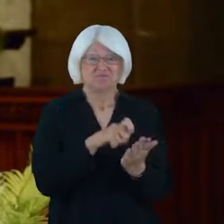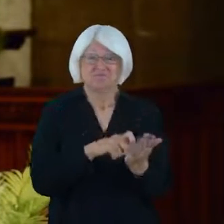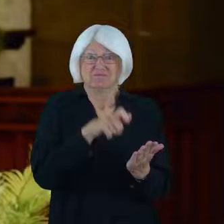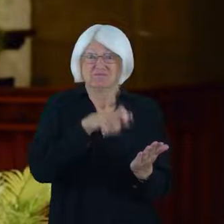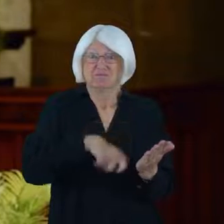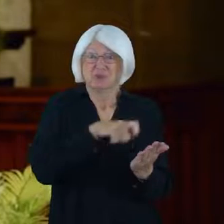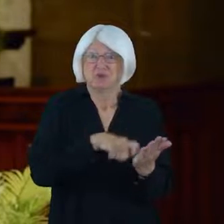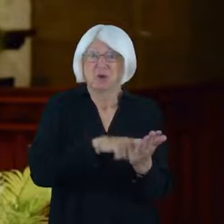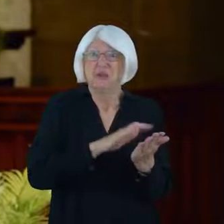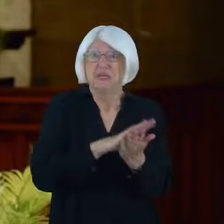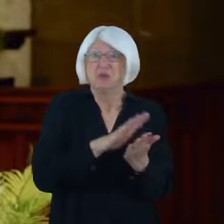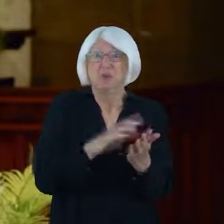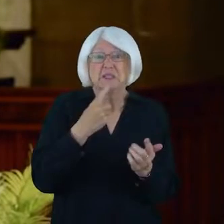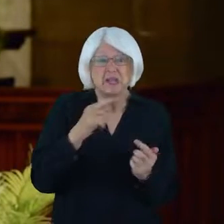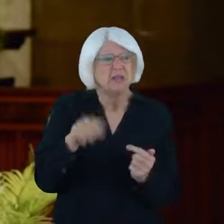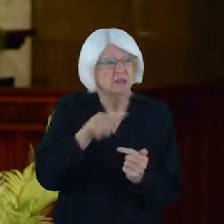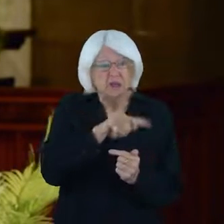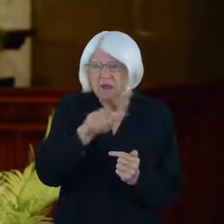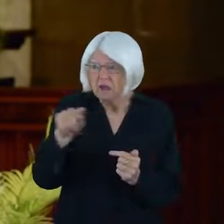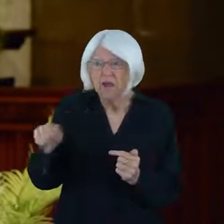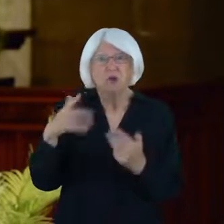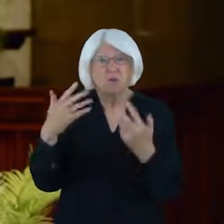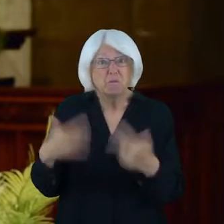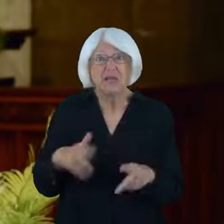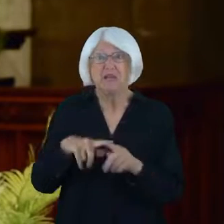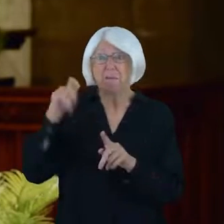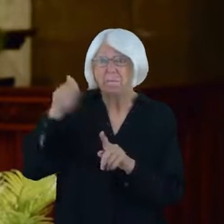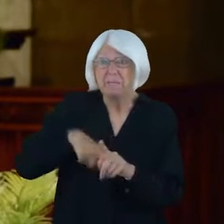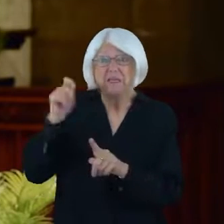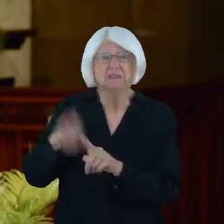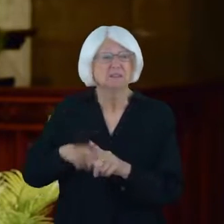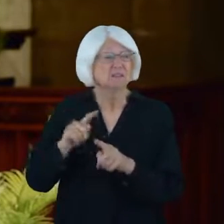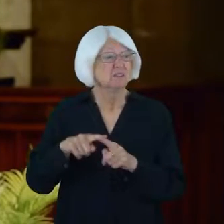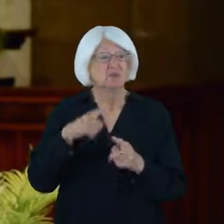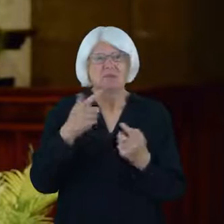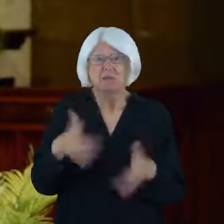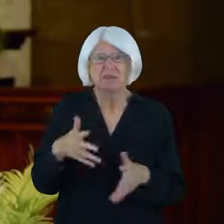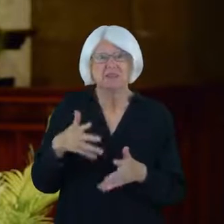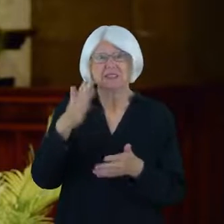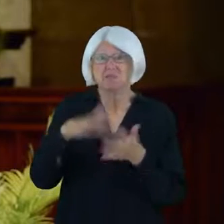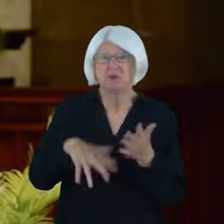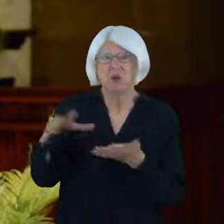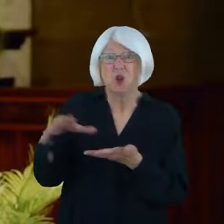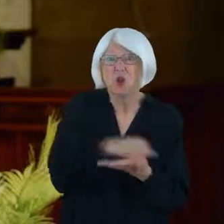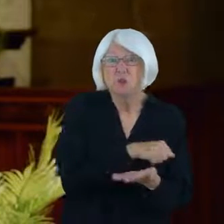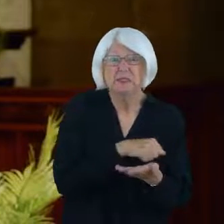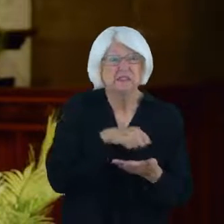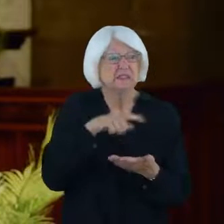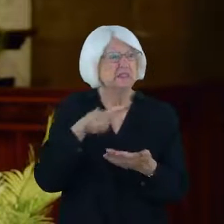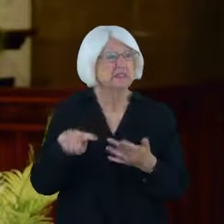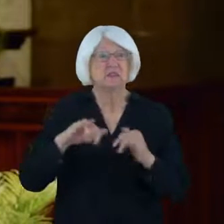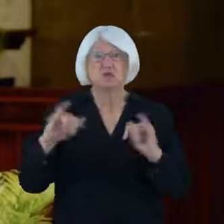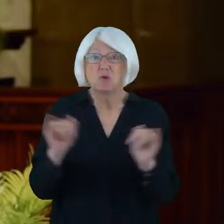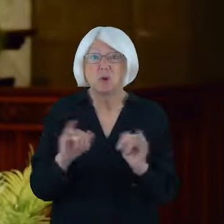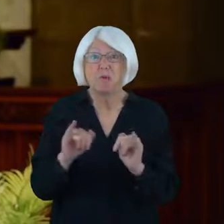that they have suffered beatings, looting, and imprisonment, experiences which the members of the congregation carry with